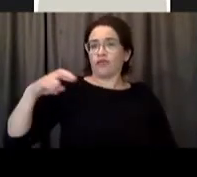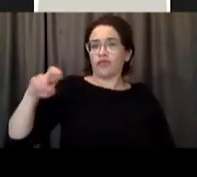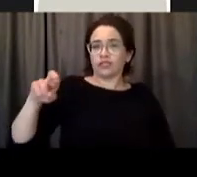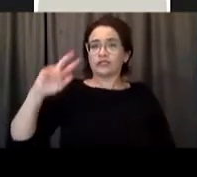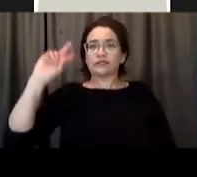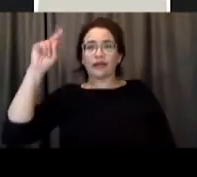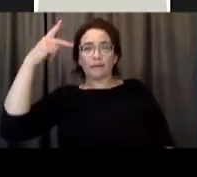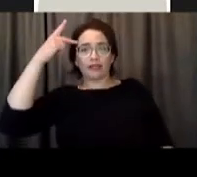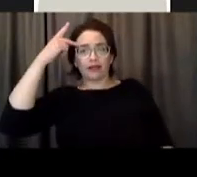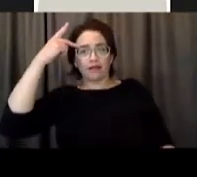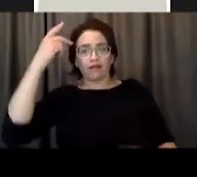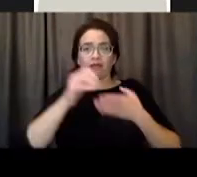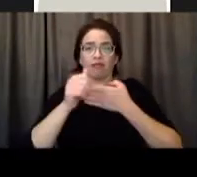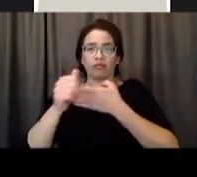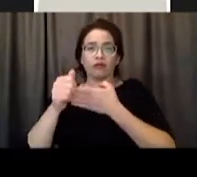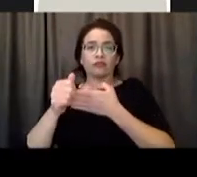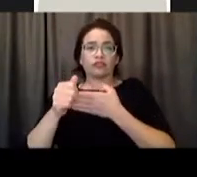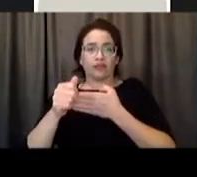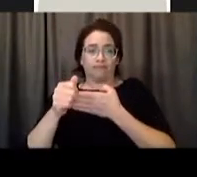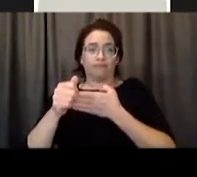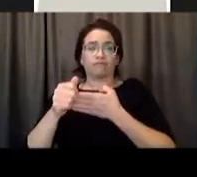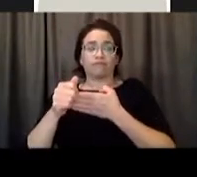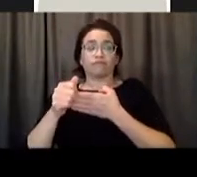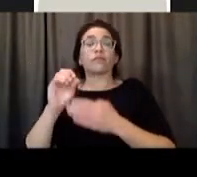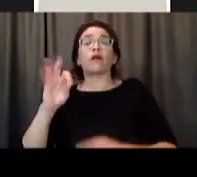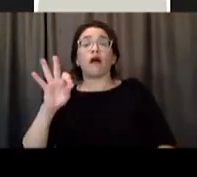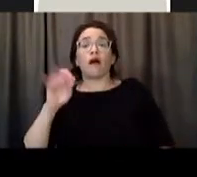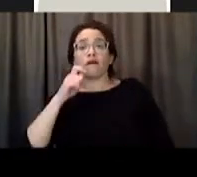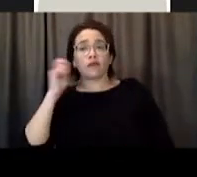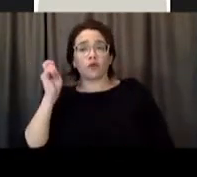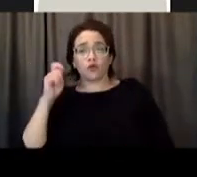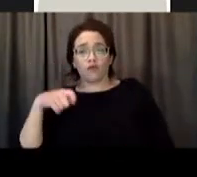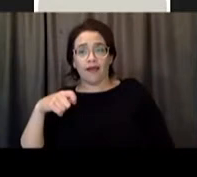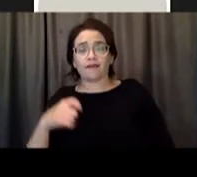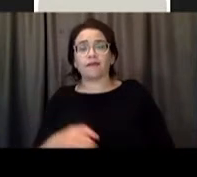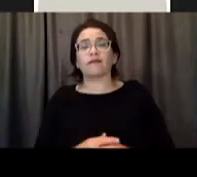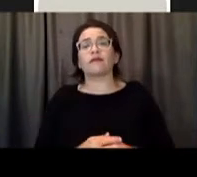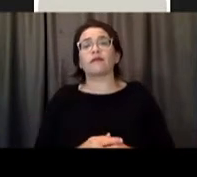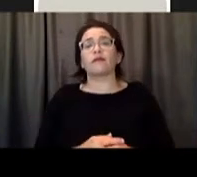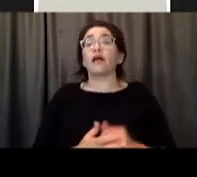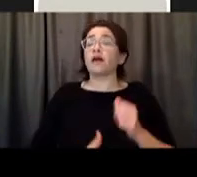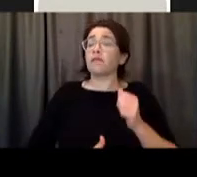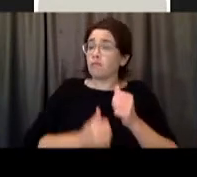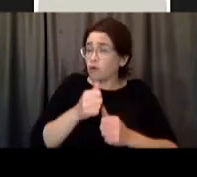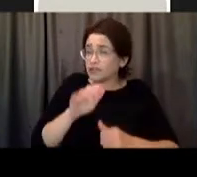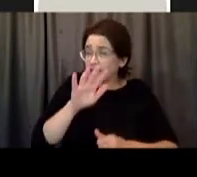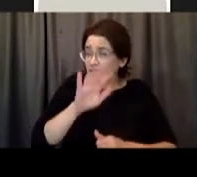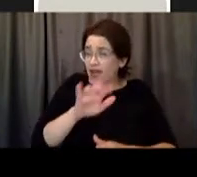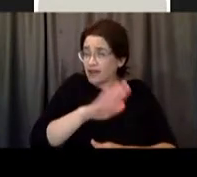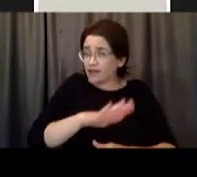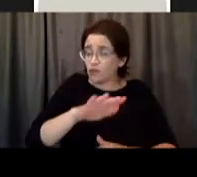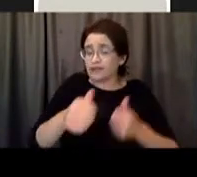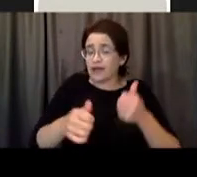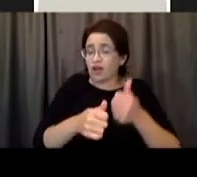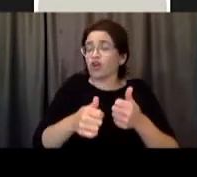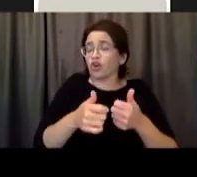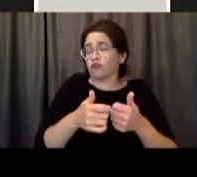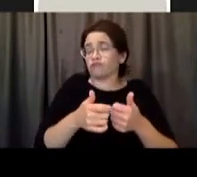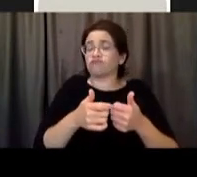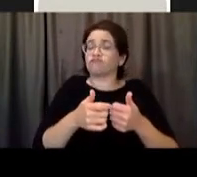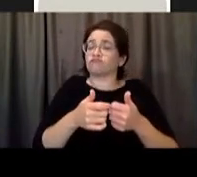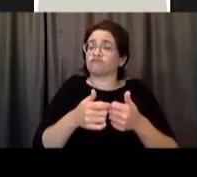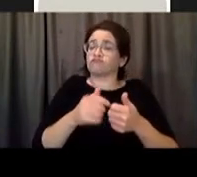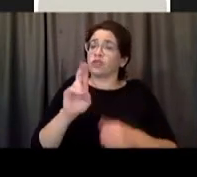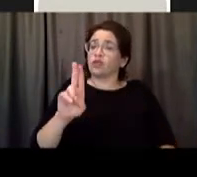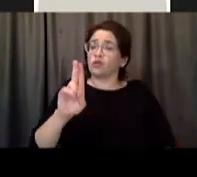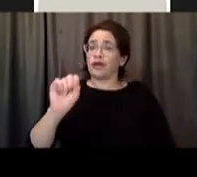leadership of Ukraine, most of which was at that time under Soviet rule. Consequently, the largest